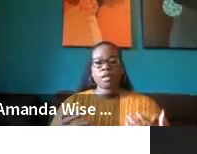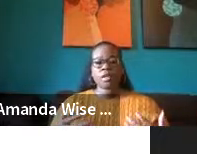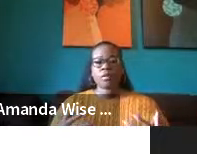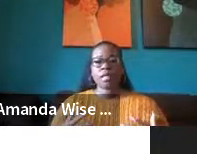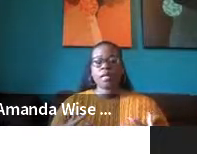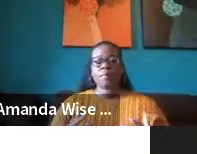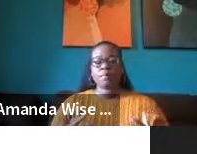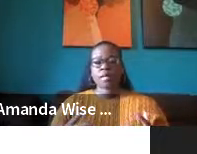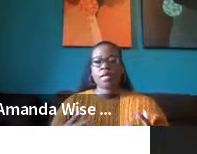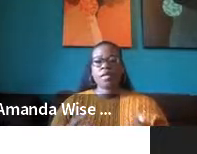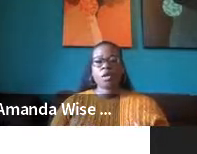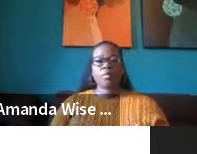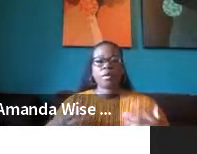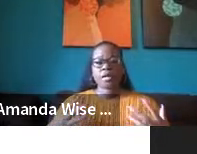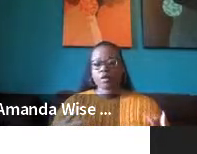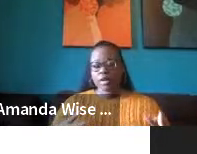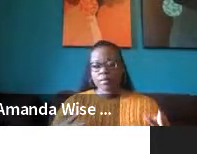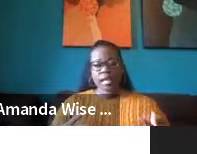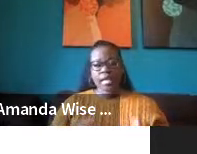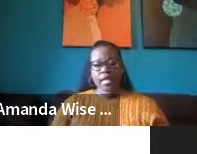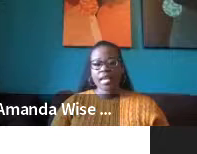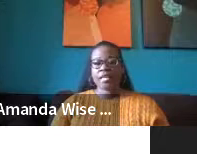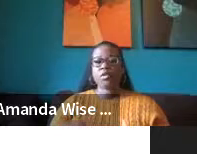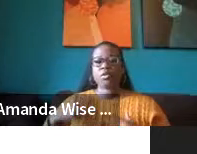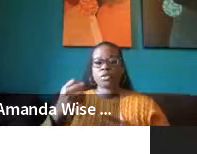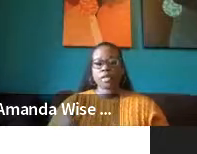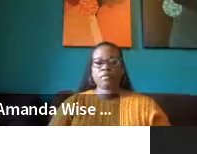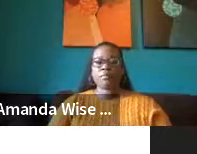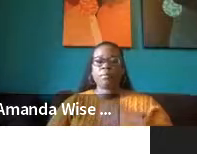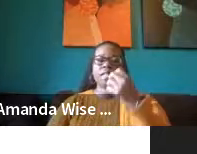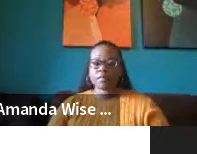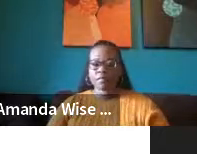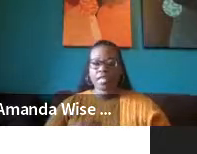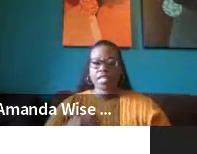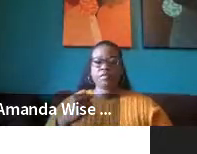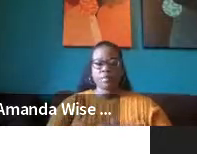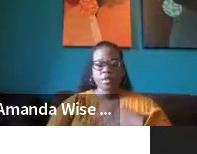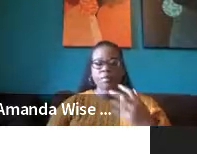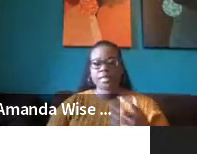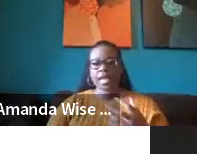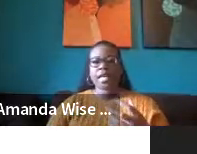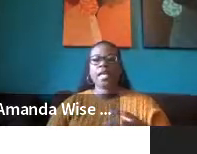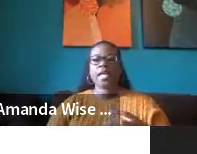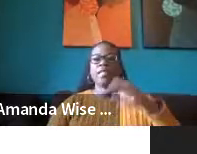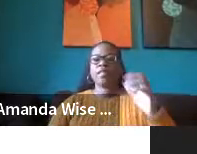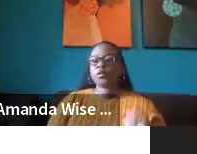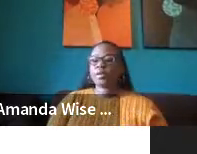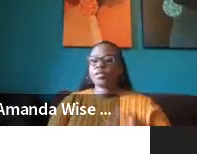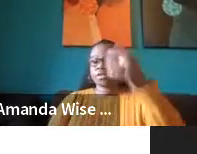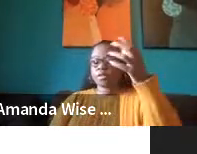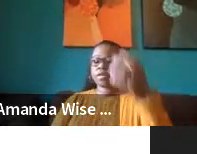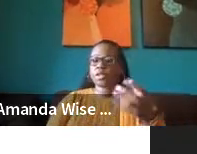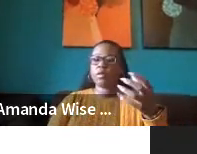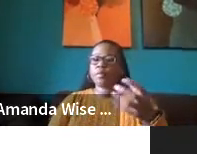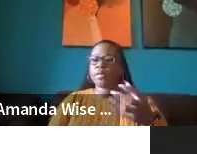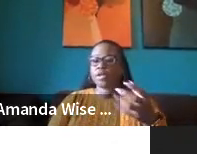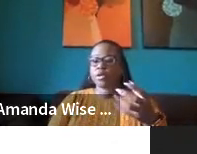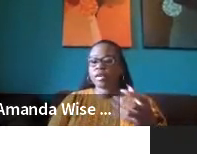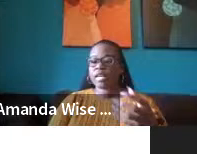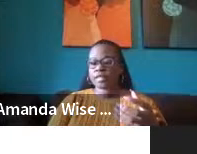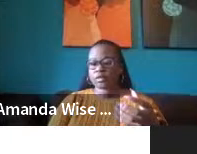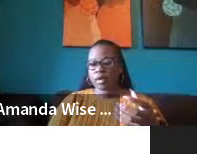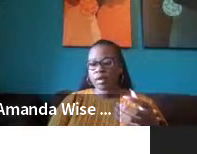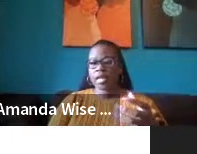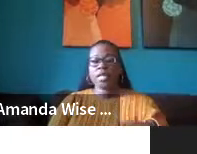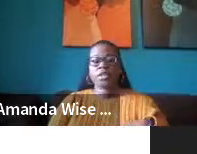once you start really, you know, promoting your website and Google starts pulling up the feeds from your website, those pictures are going to show up under